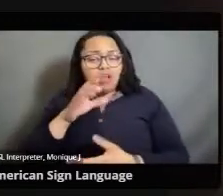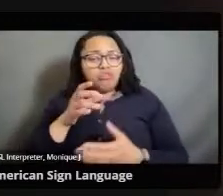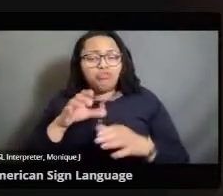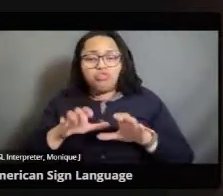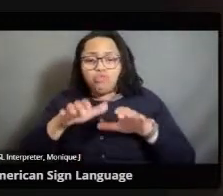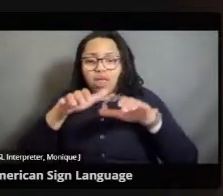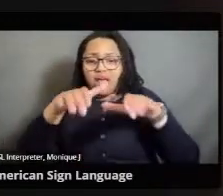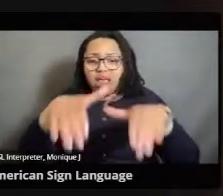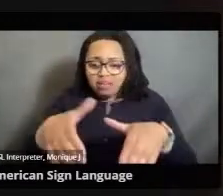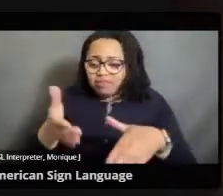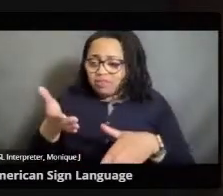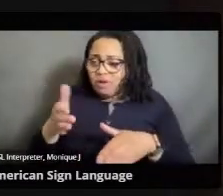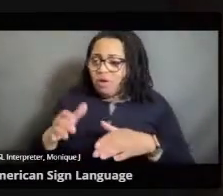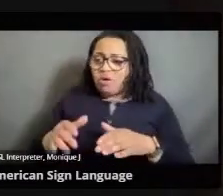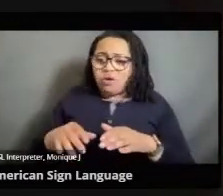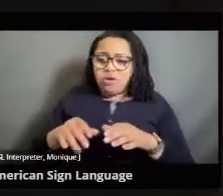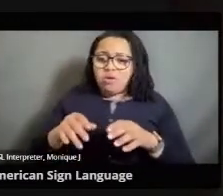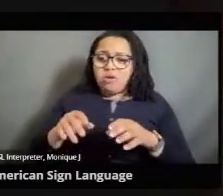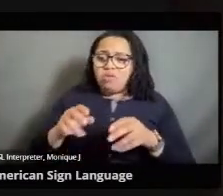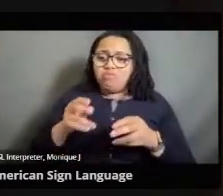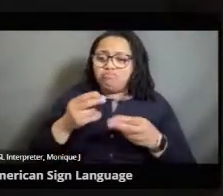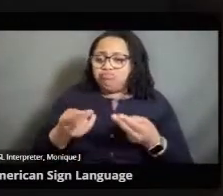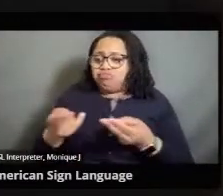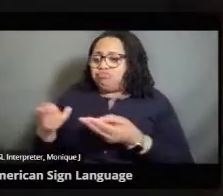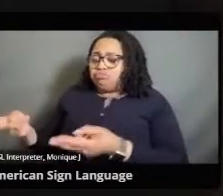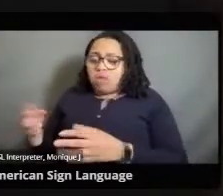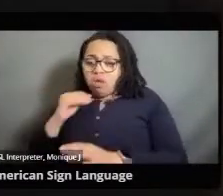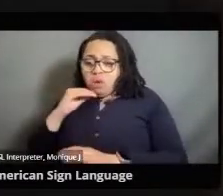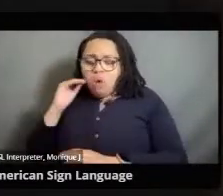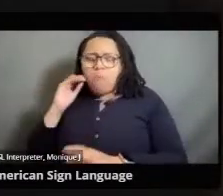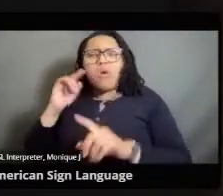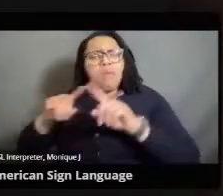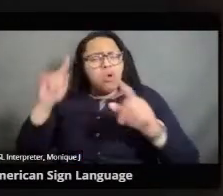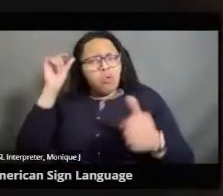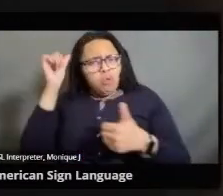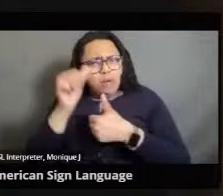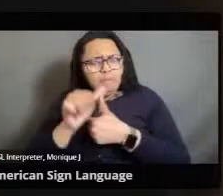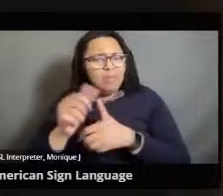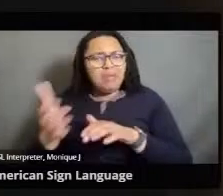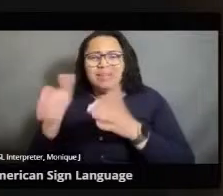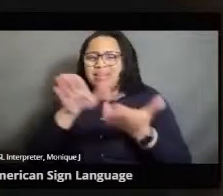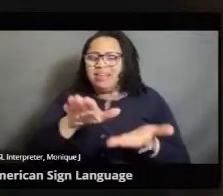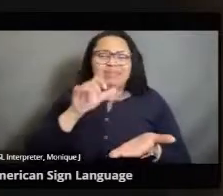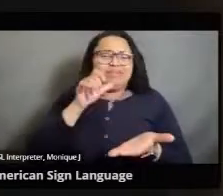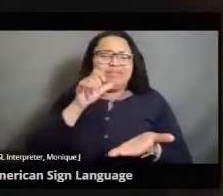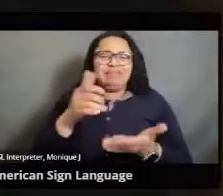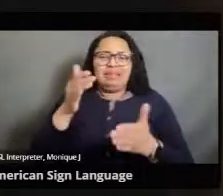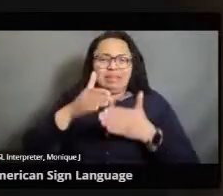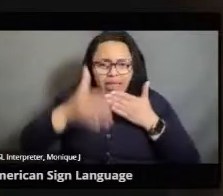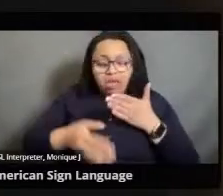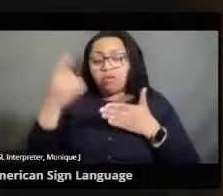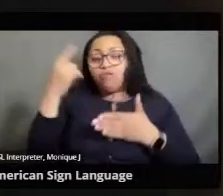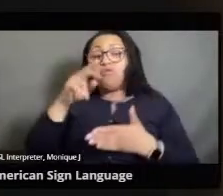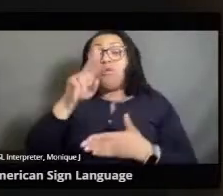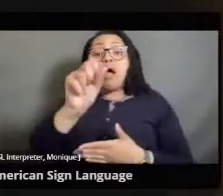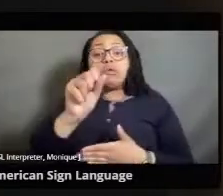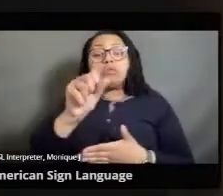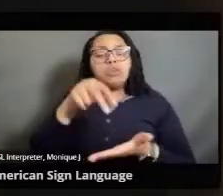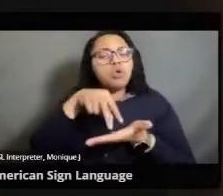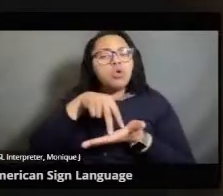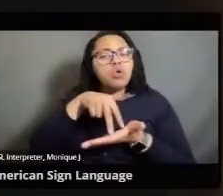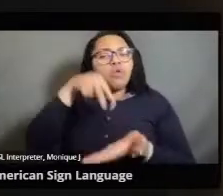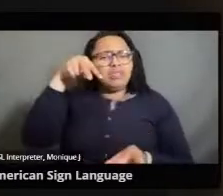we remember death is not the end for us. Resurrection